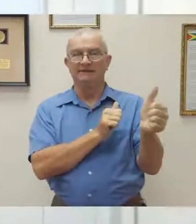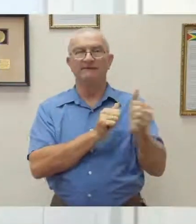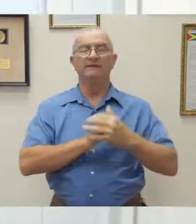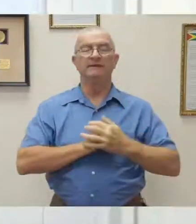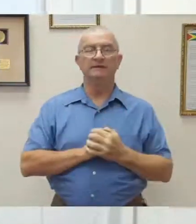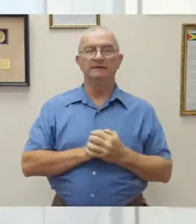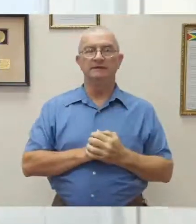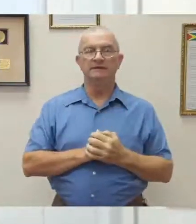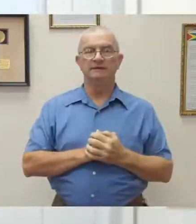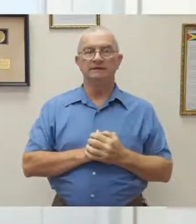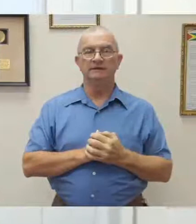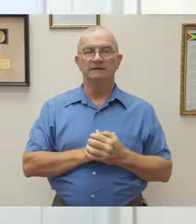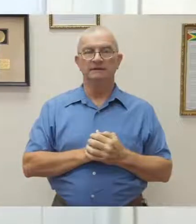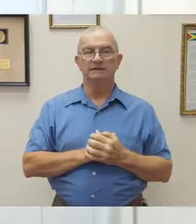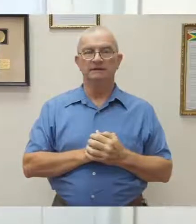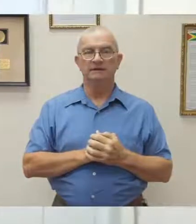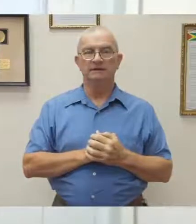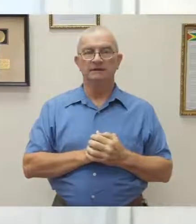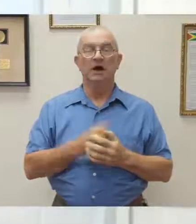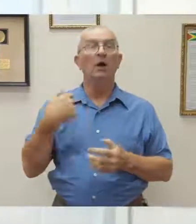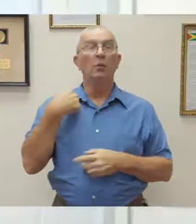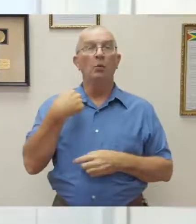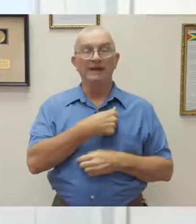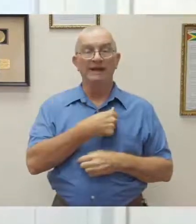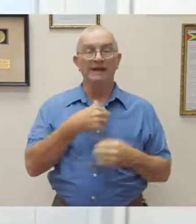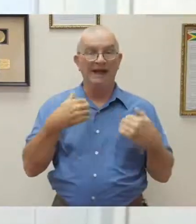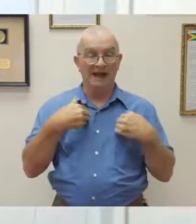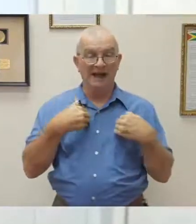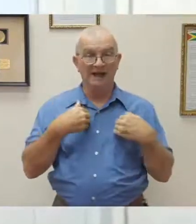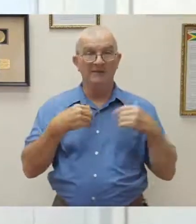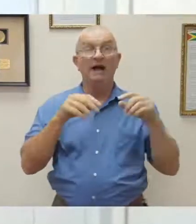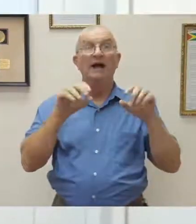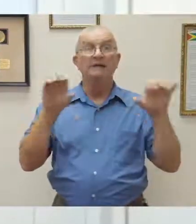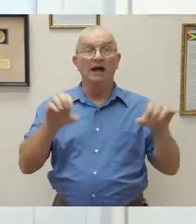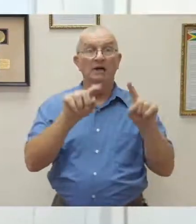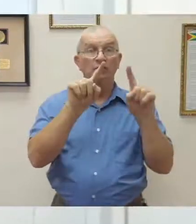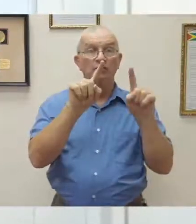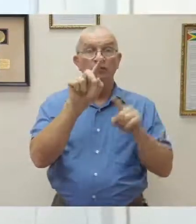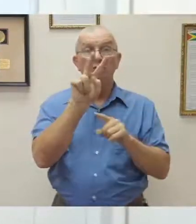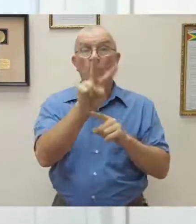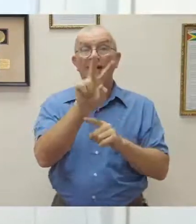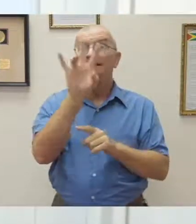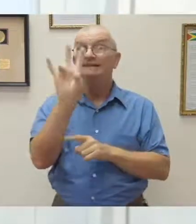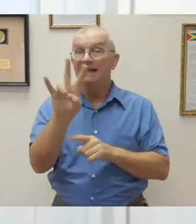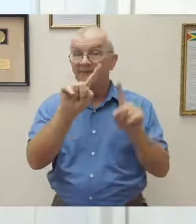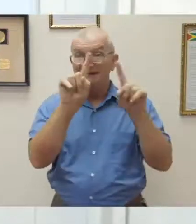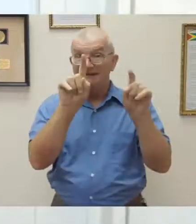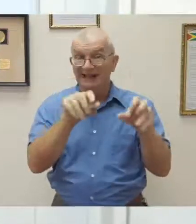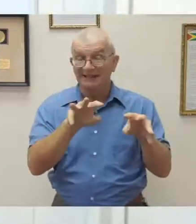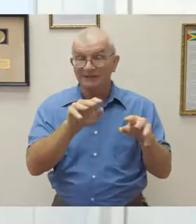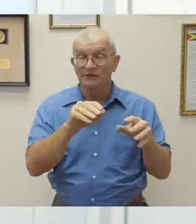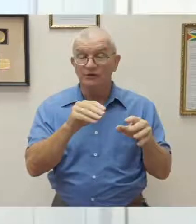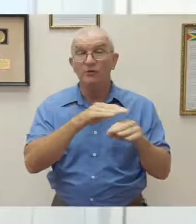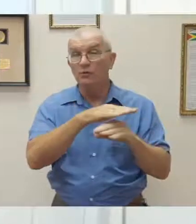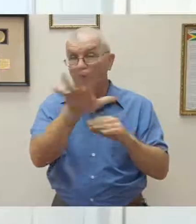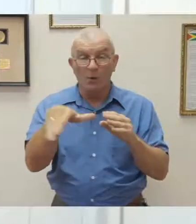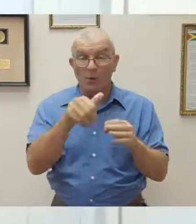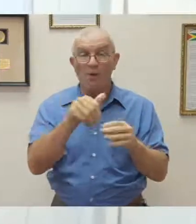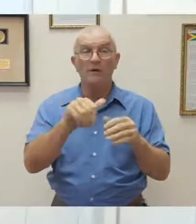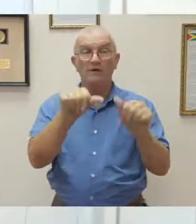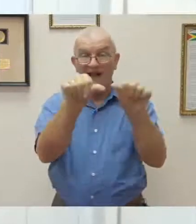isolation. We have conducted 27 tests so far throughout all of our